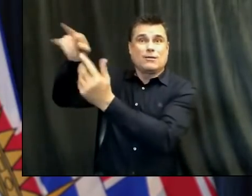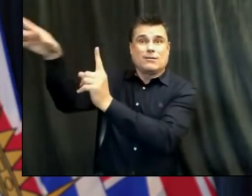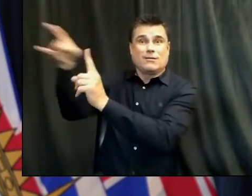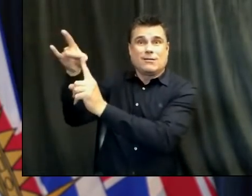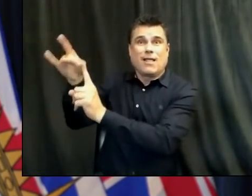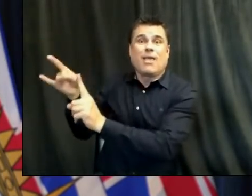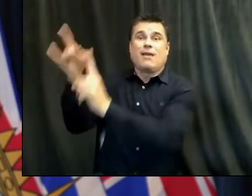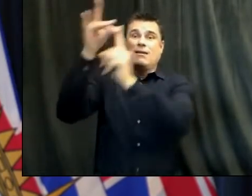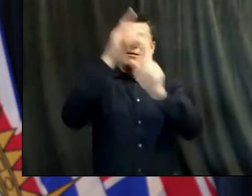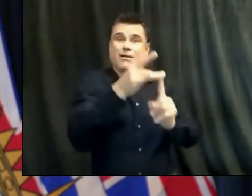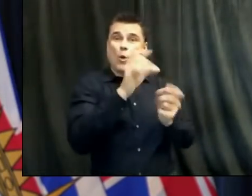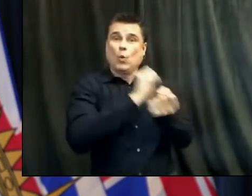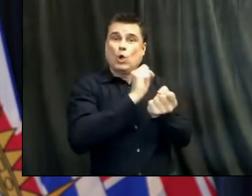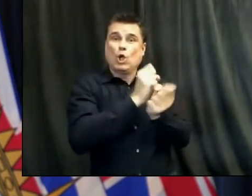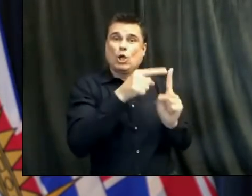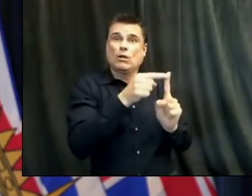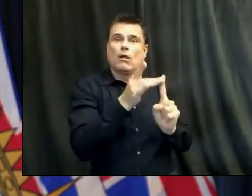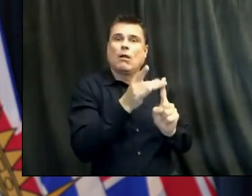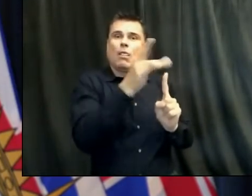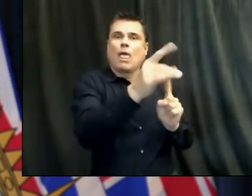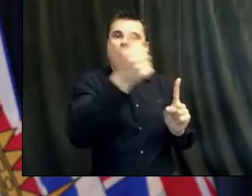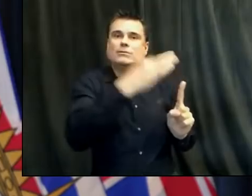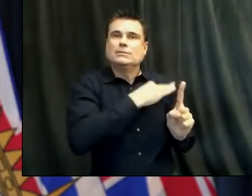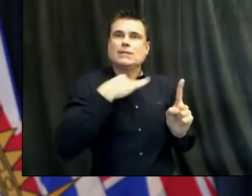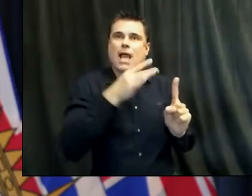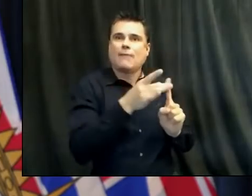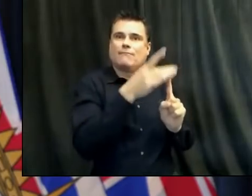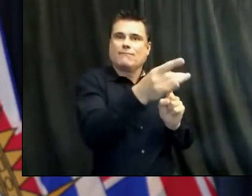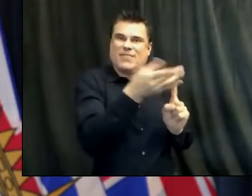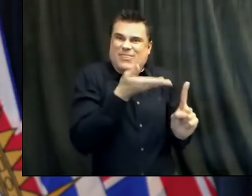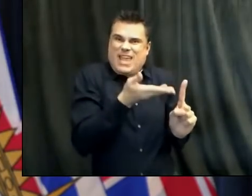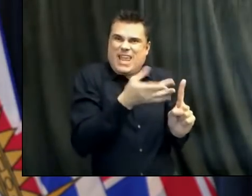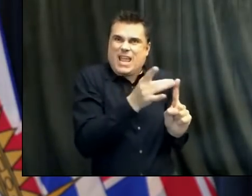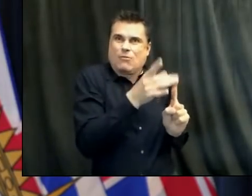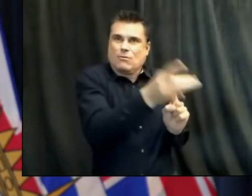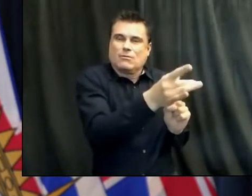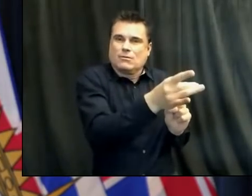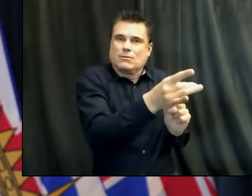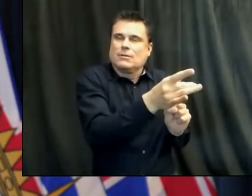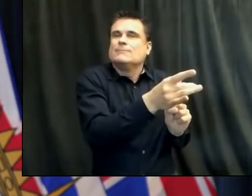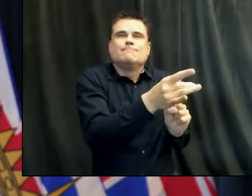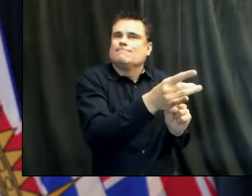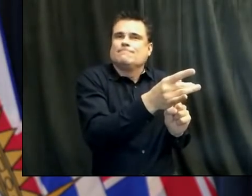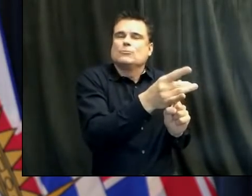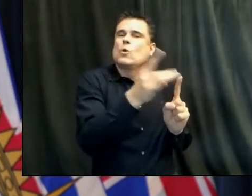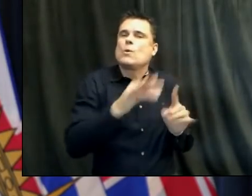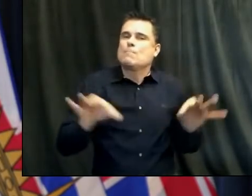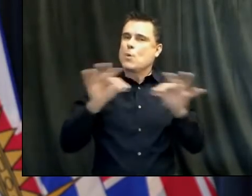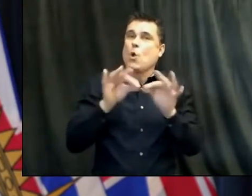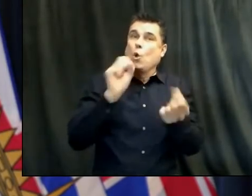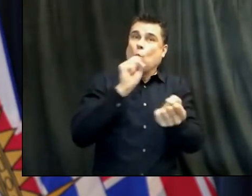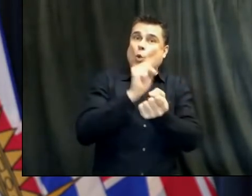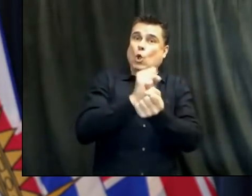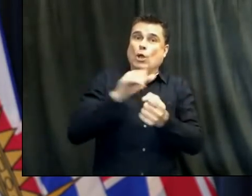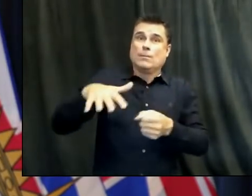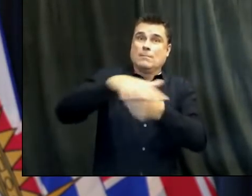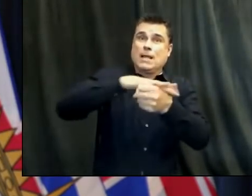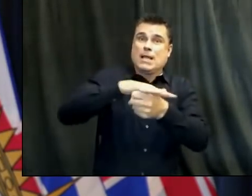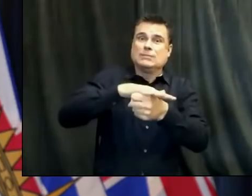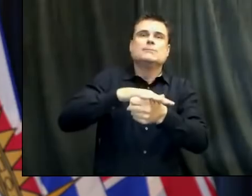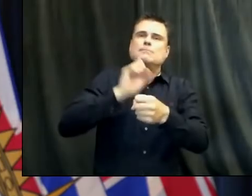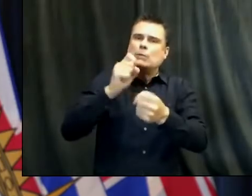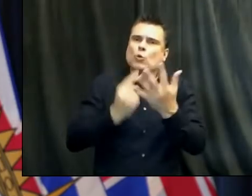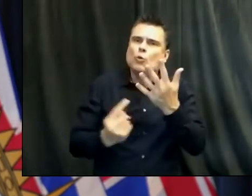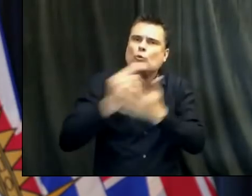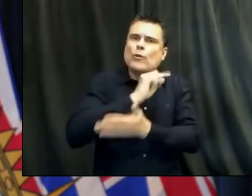incredibly important, I've said this several times, for us to review the COVID safety plans for workers in every work setting, and make sure that we're